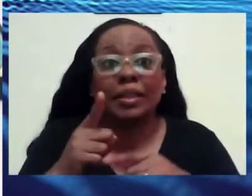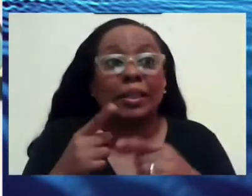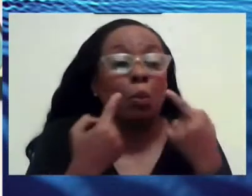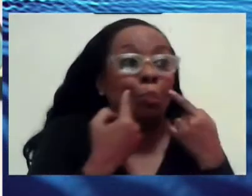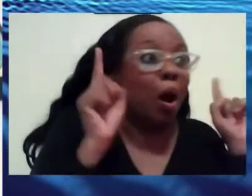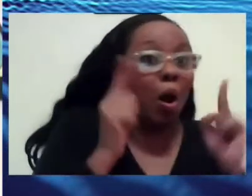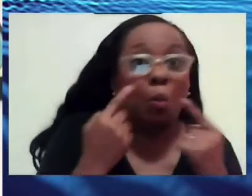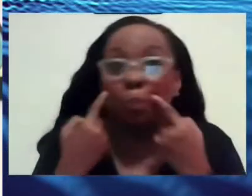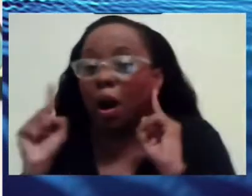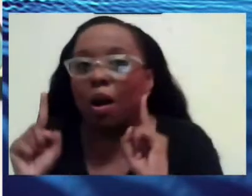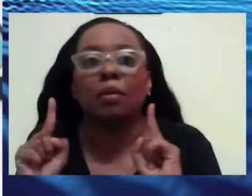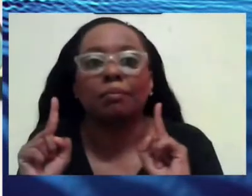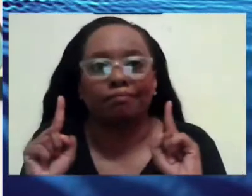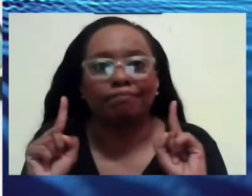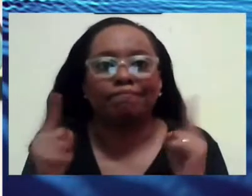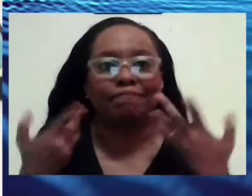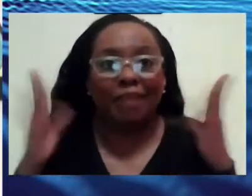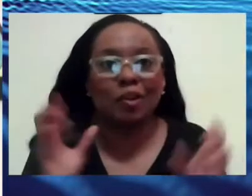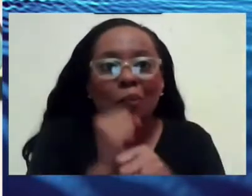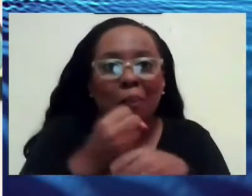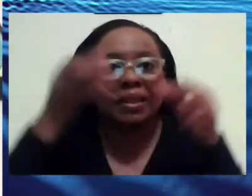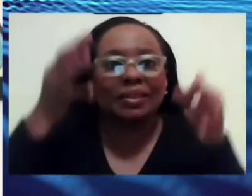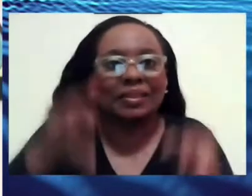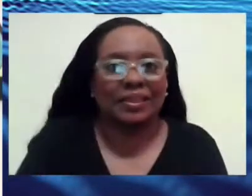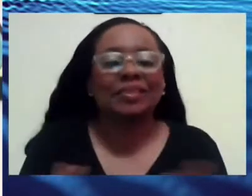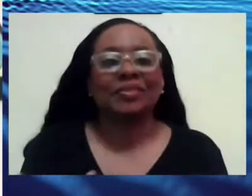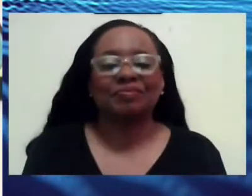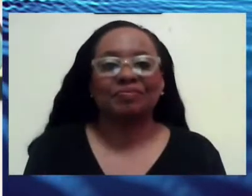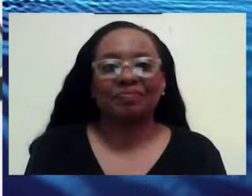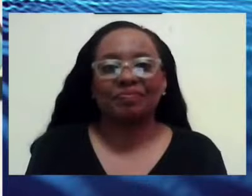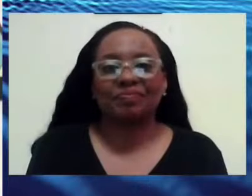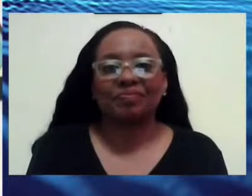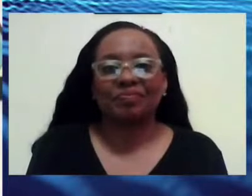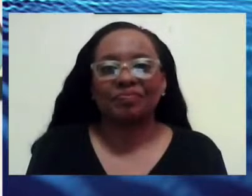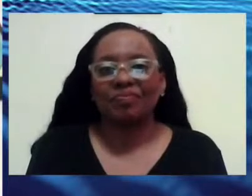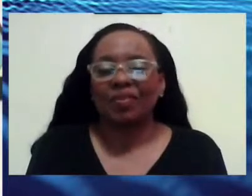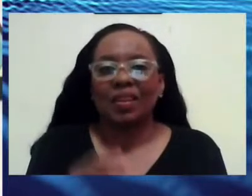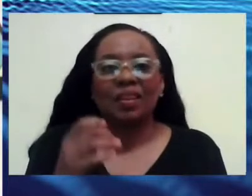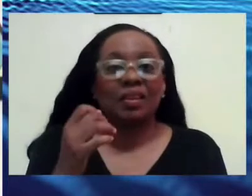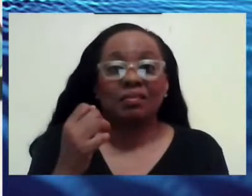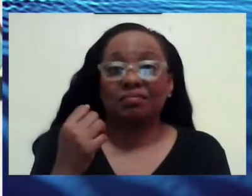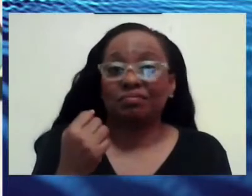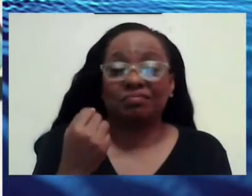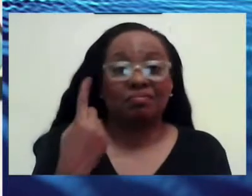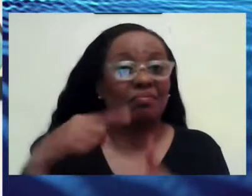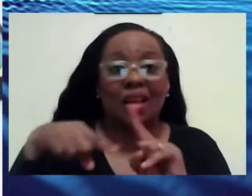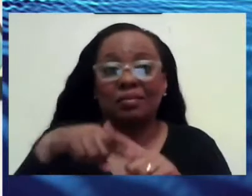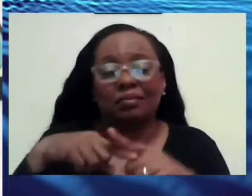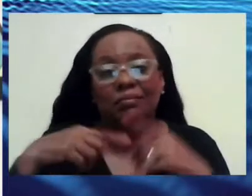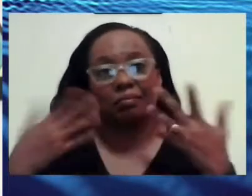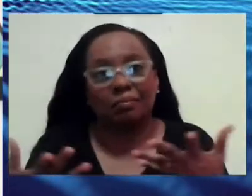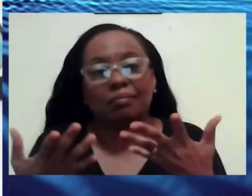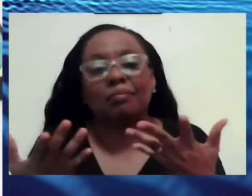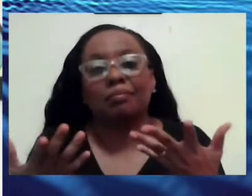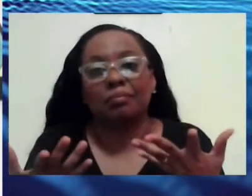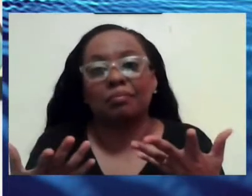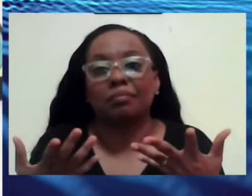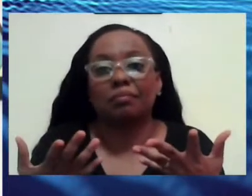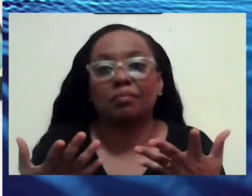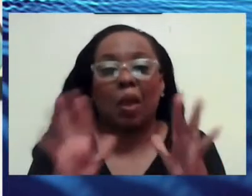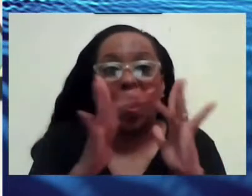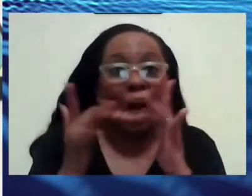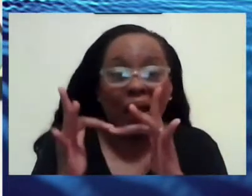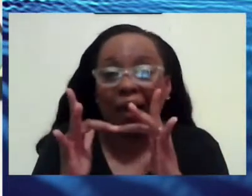assurance we'll make some decisions very quickly and announce to the public what we will do as far as common entrance, but generally in relation to online